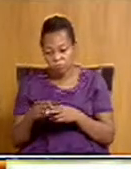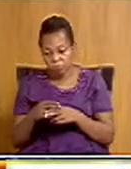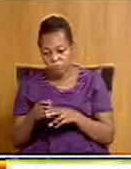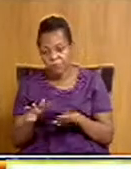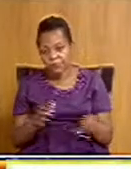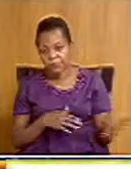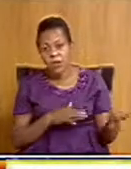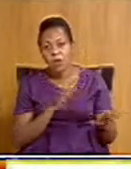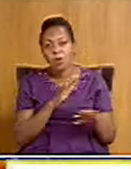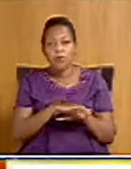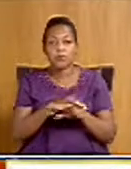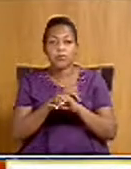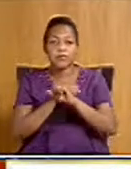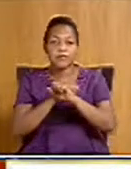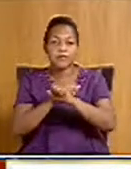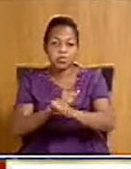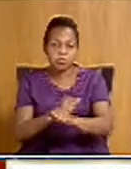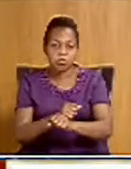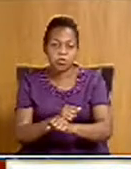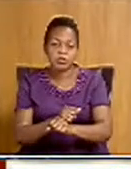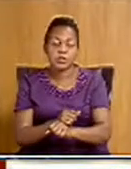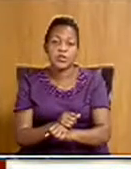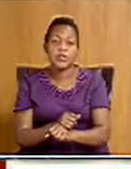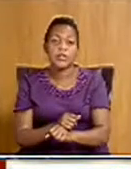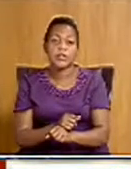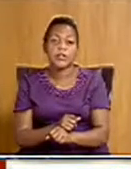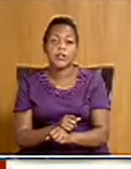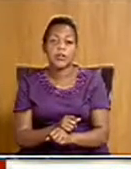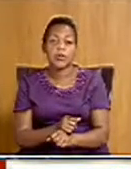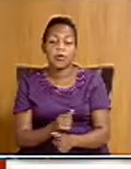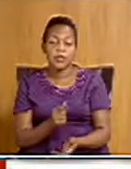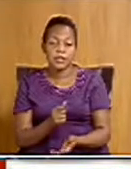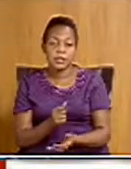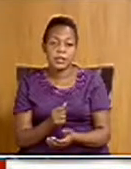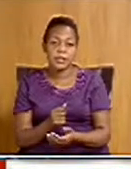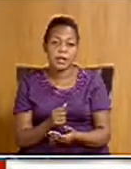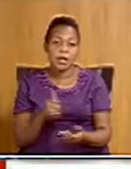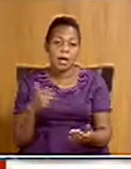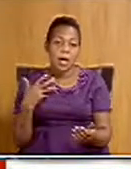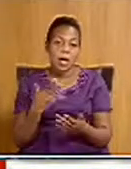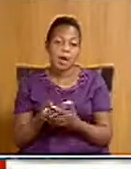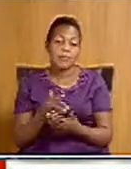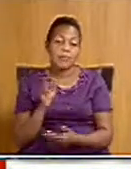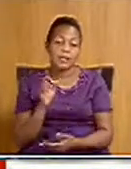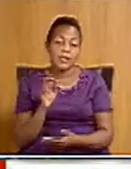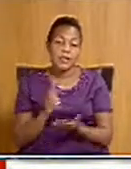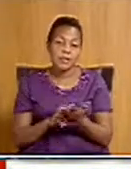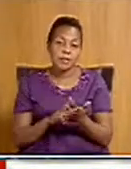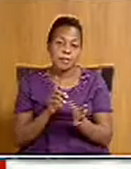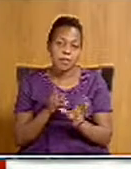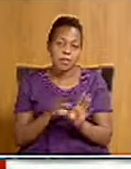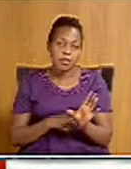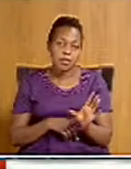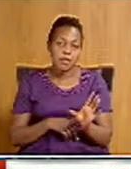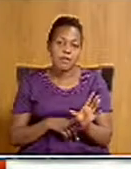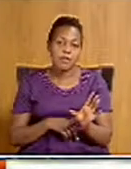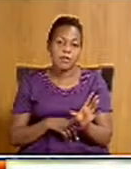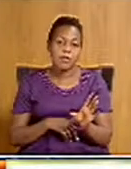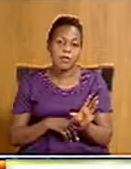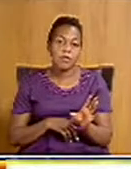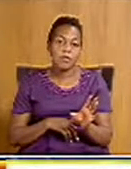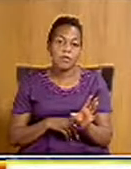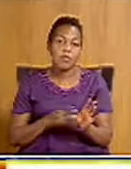prevention, the tough measures we took limited the damage. Until the 8th of May, we have